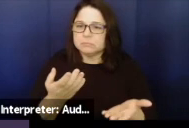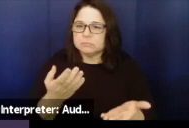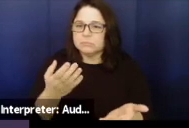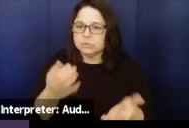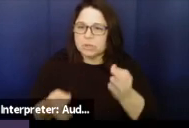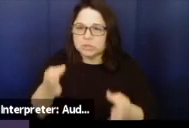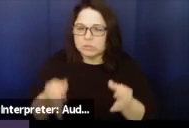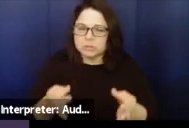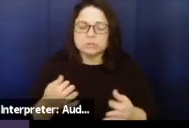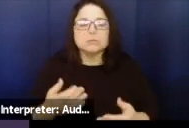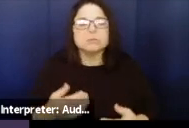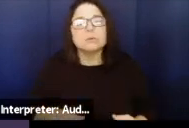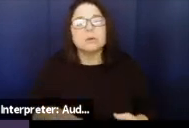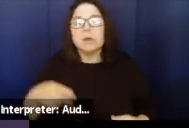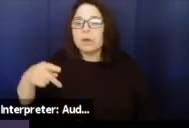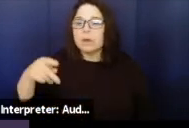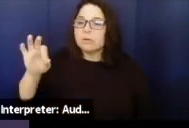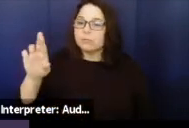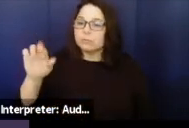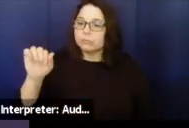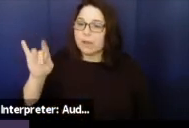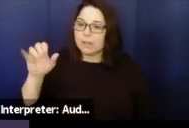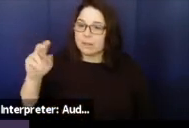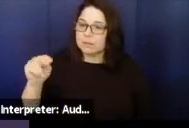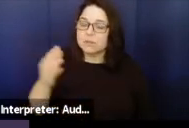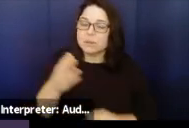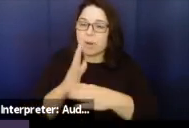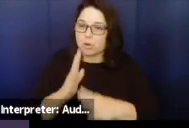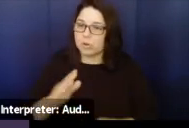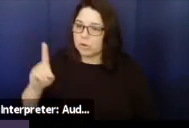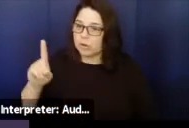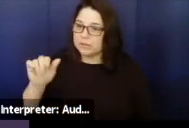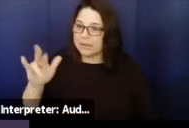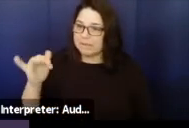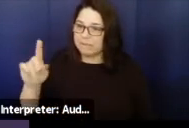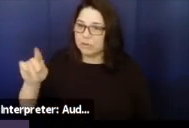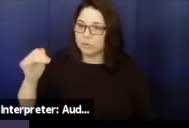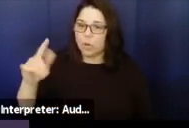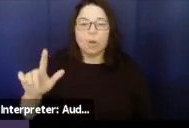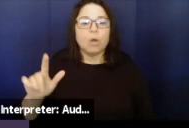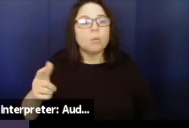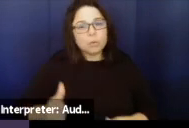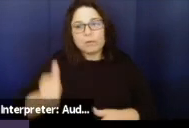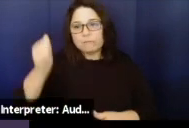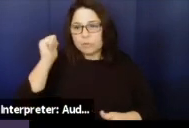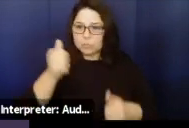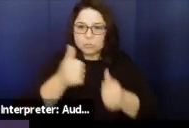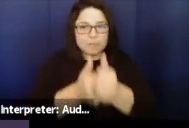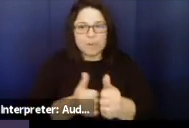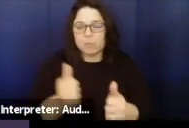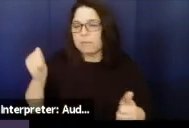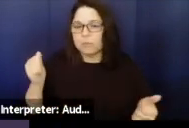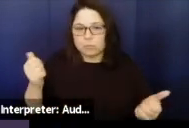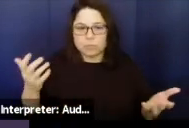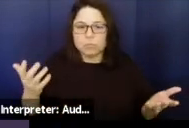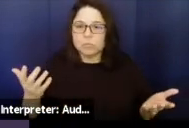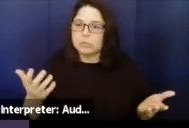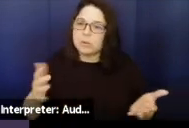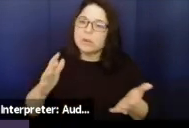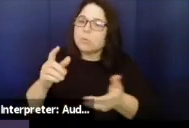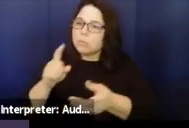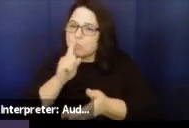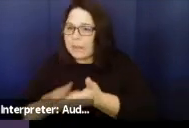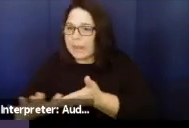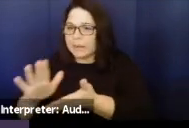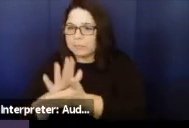Franklin's partner, David Hall, refused to comply with the act, printing the Pennsylvania Gazette on plain paper